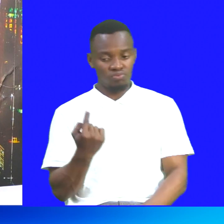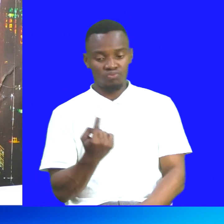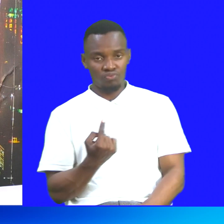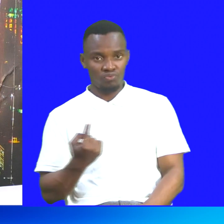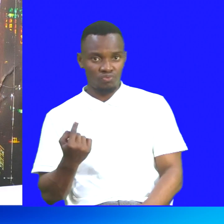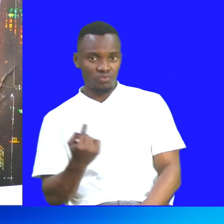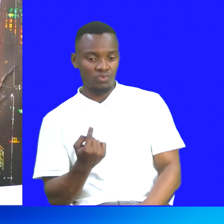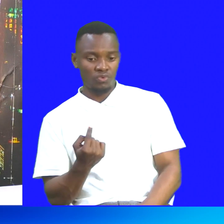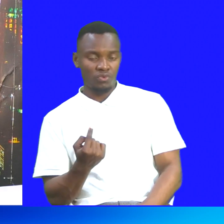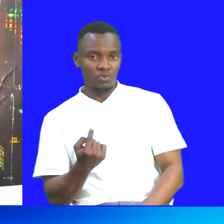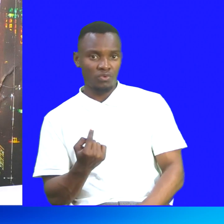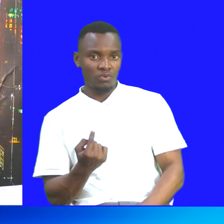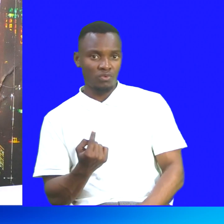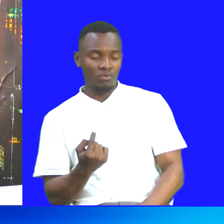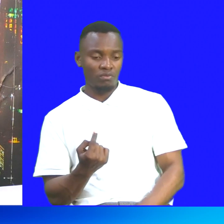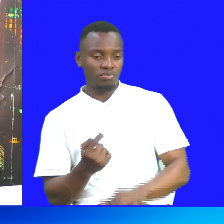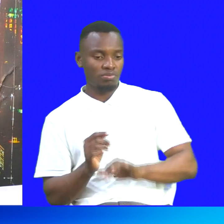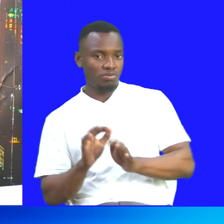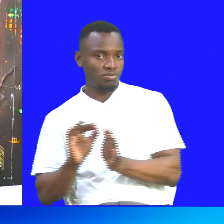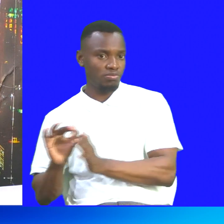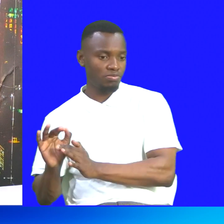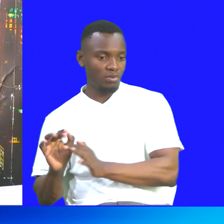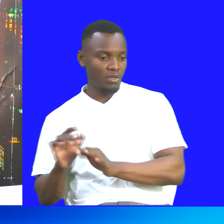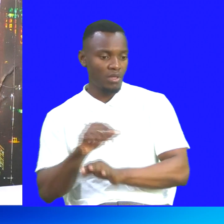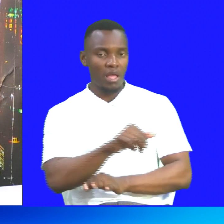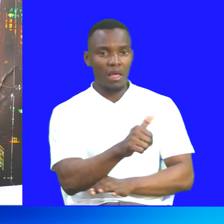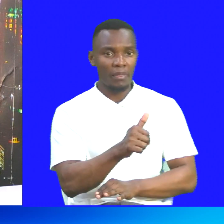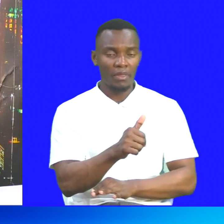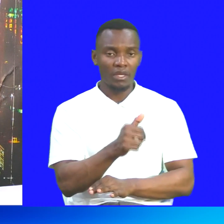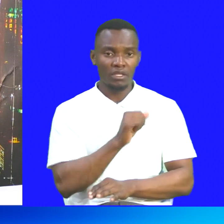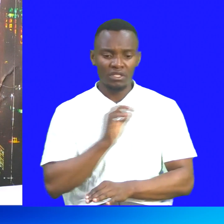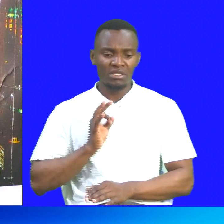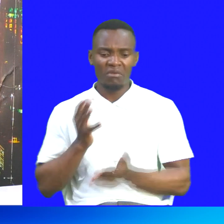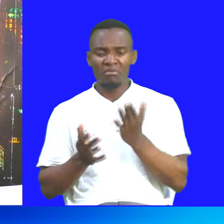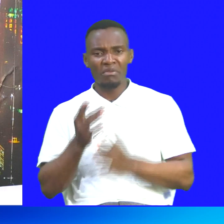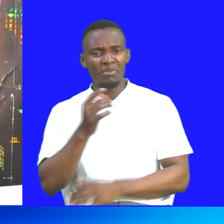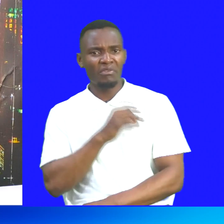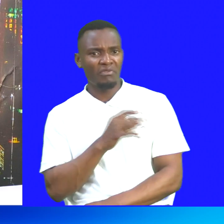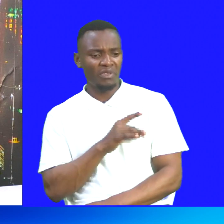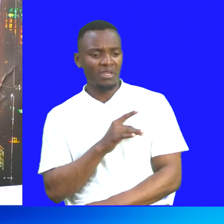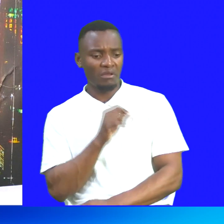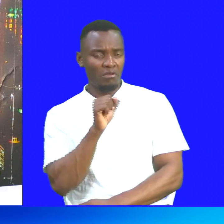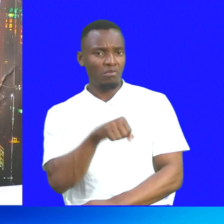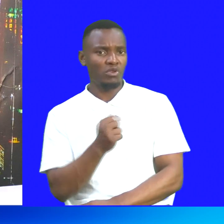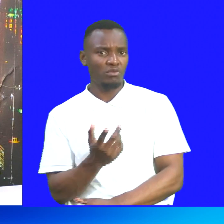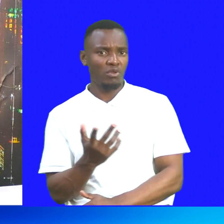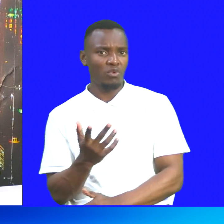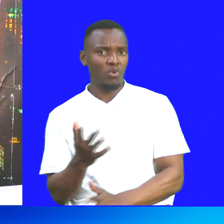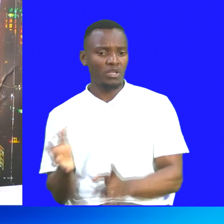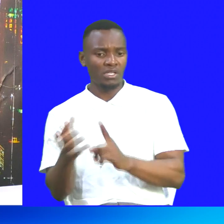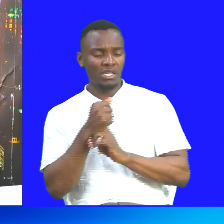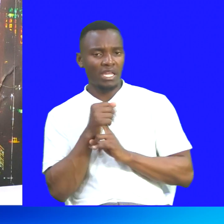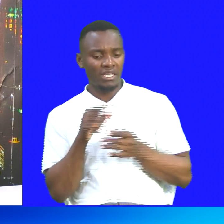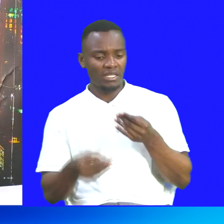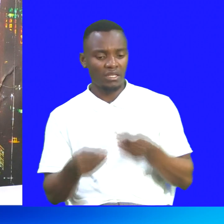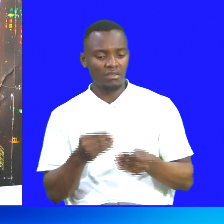their peers who fear that disability might be transmitted. And this is